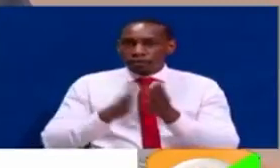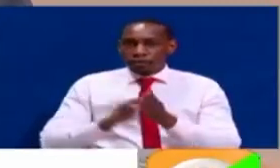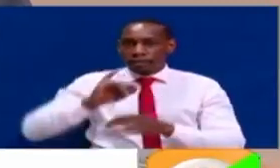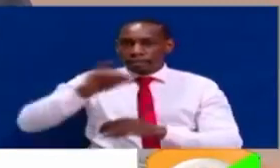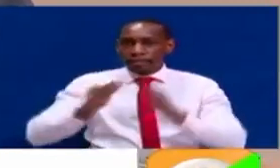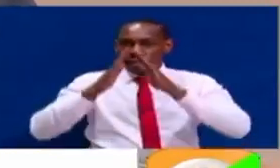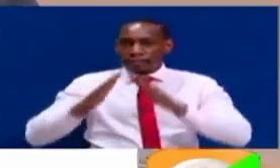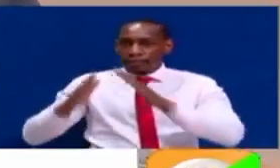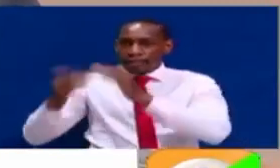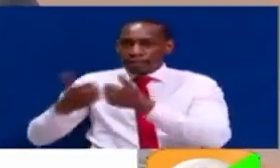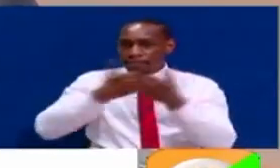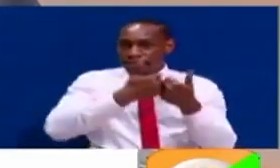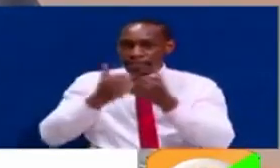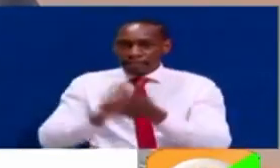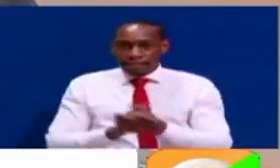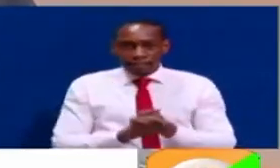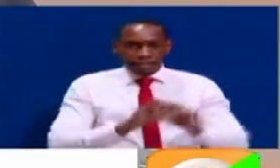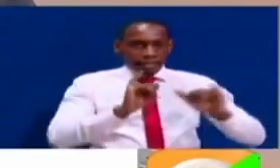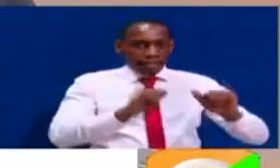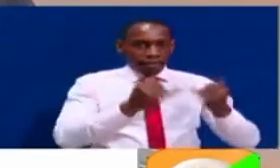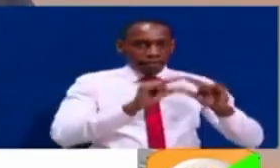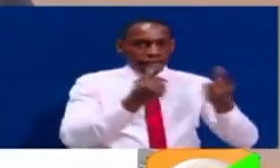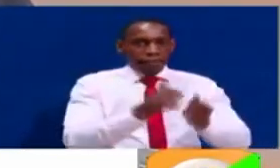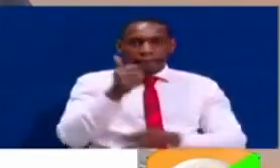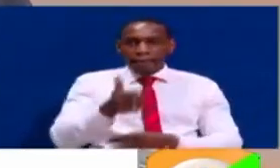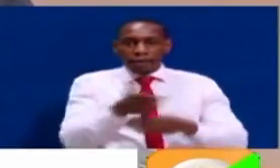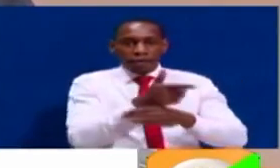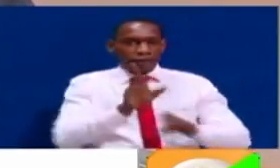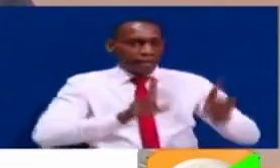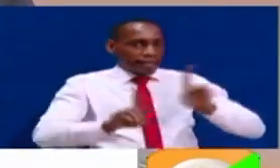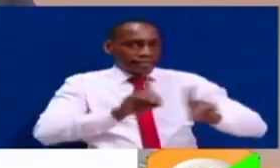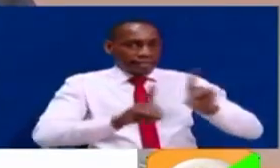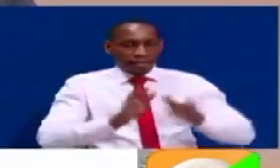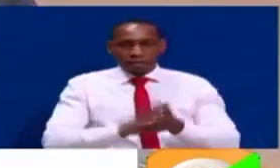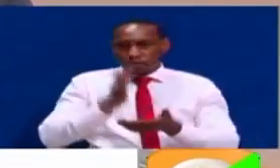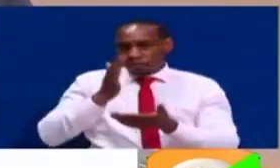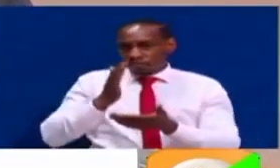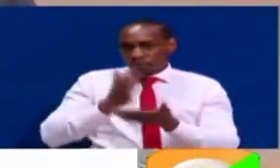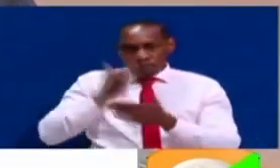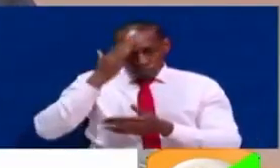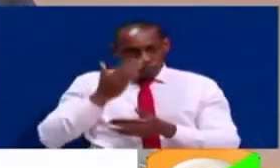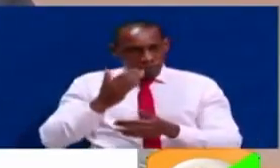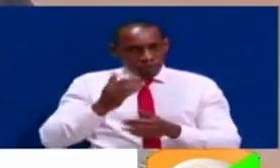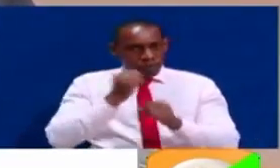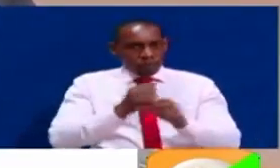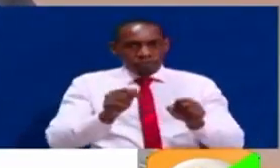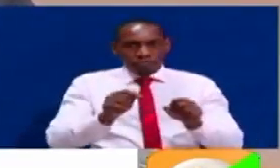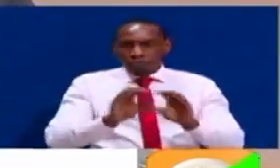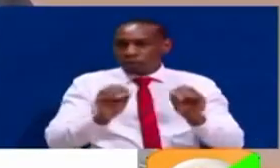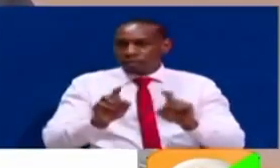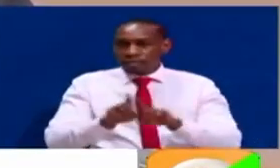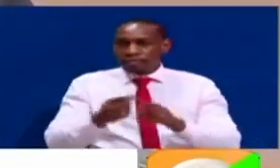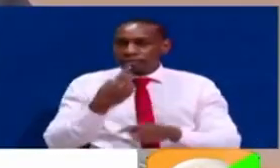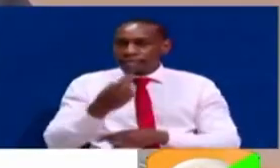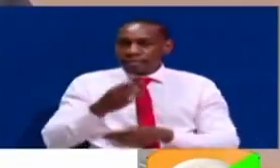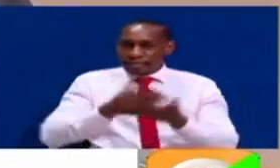one. The news gang crew is here to record the dance. I'm not sure we will. I will not even tell you about